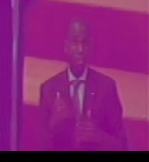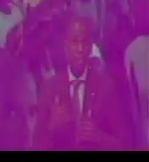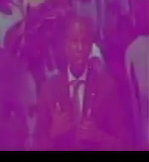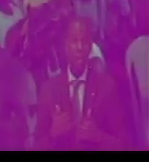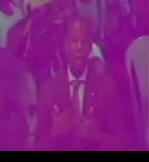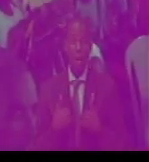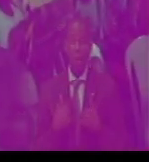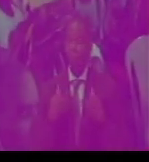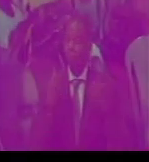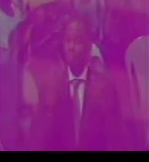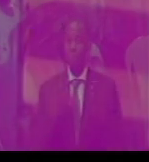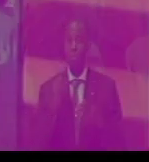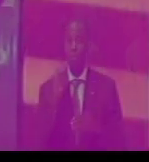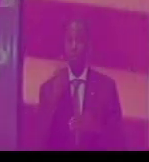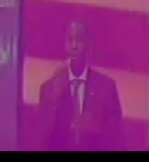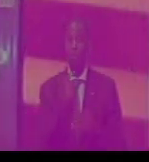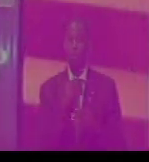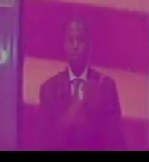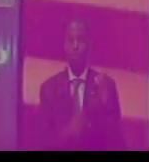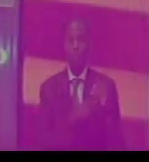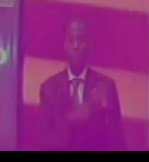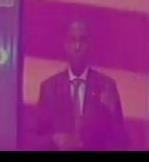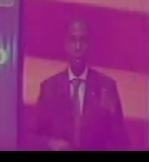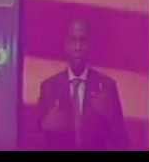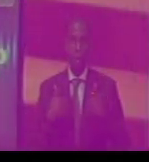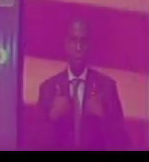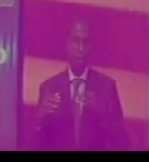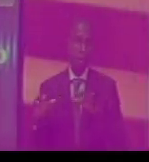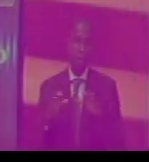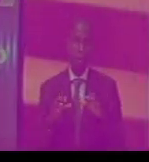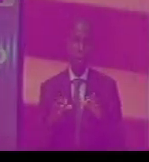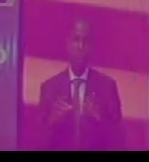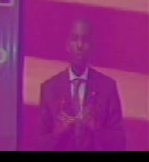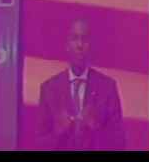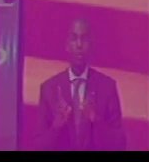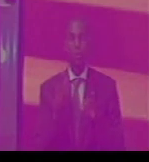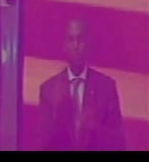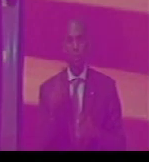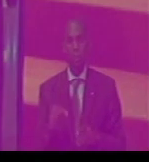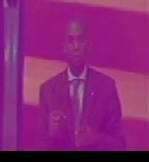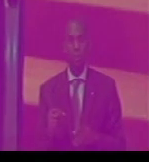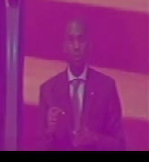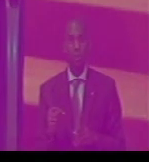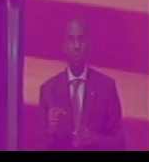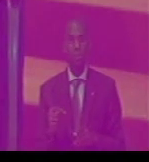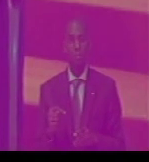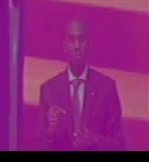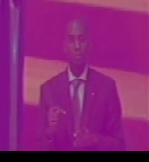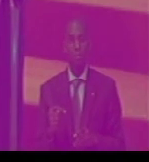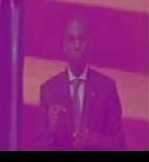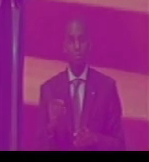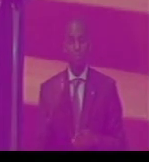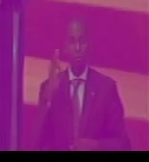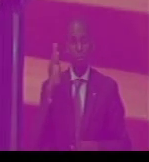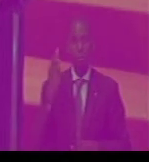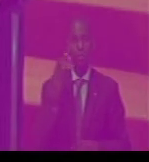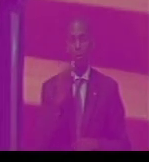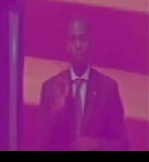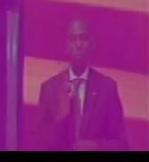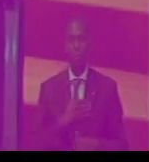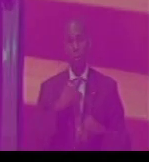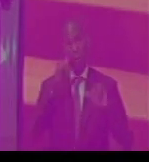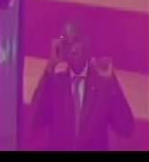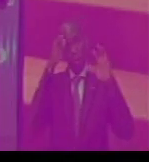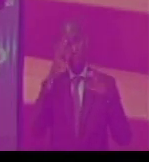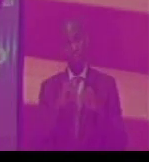Lord. I have cataracts of testimonies of what God has done through the ministration